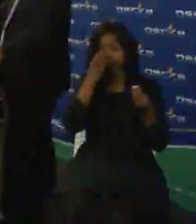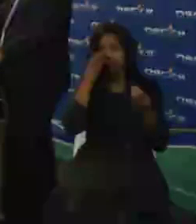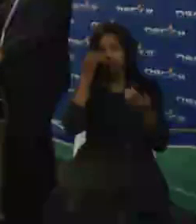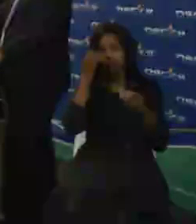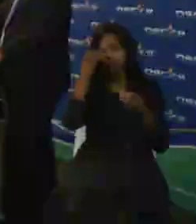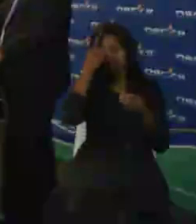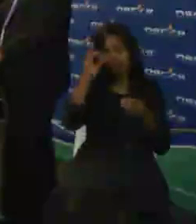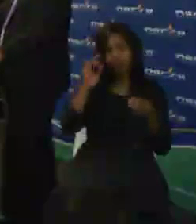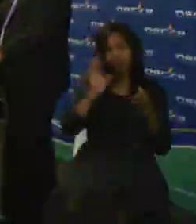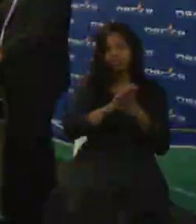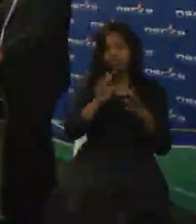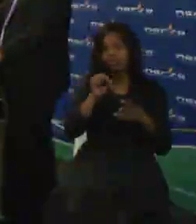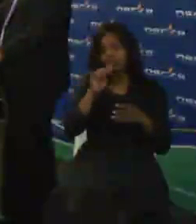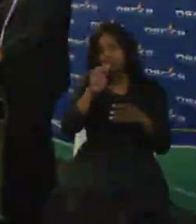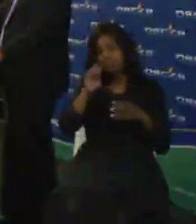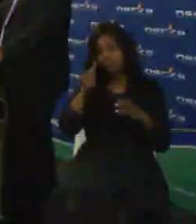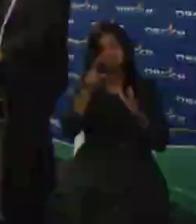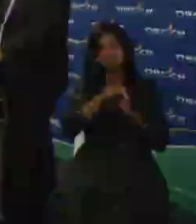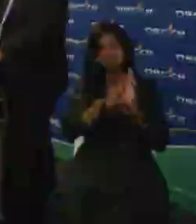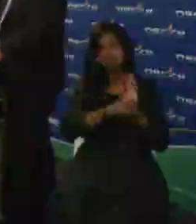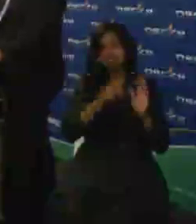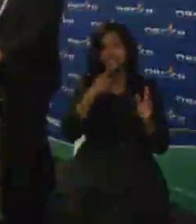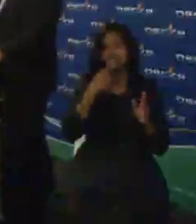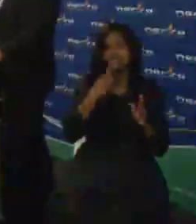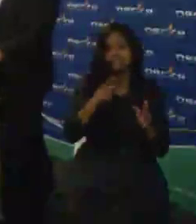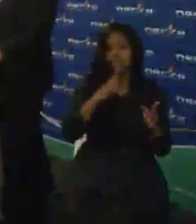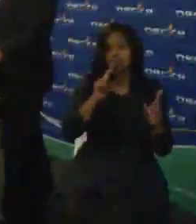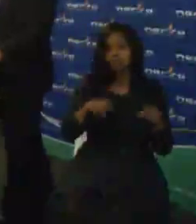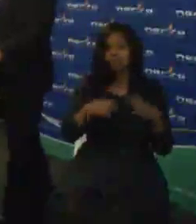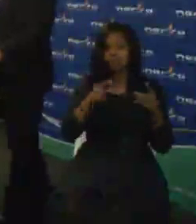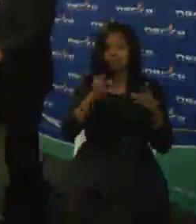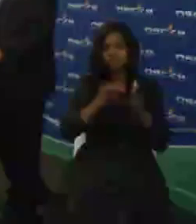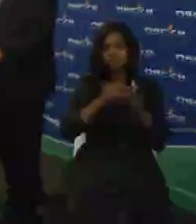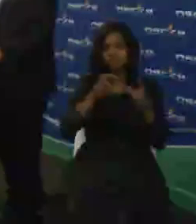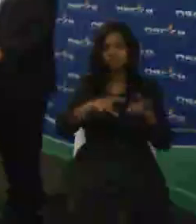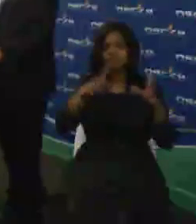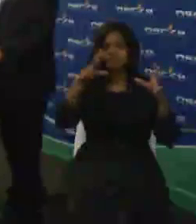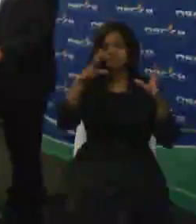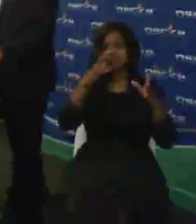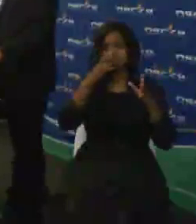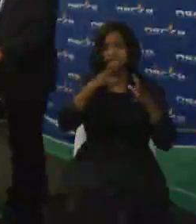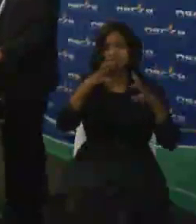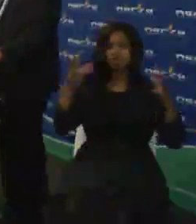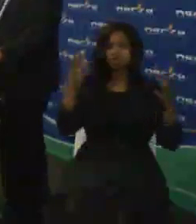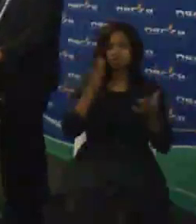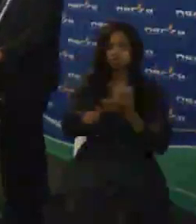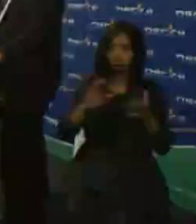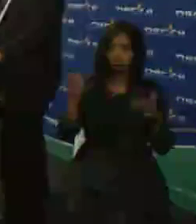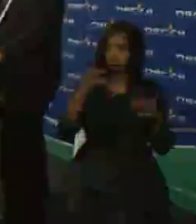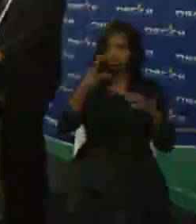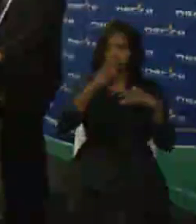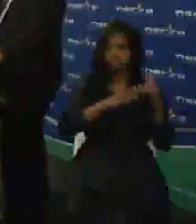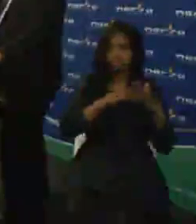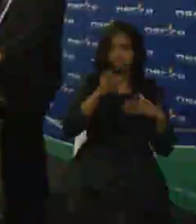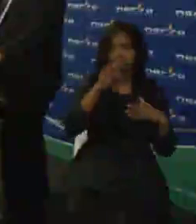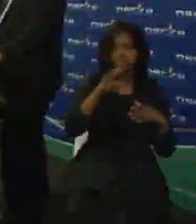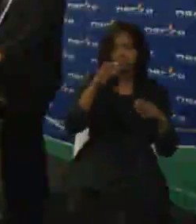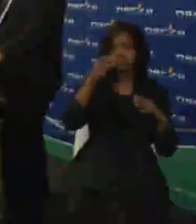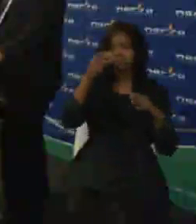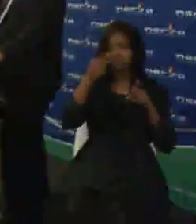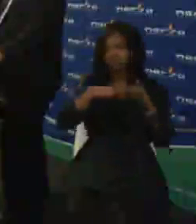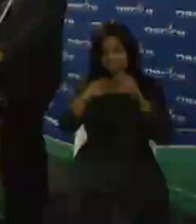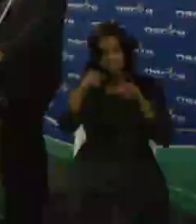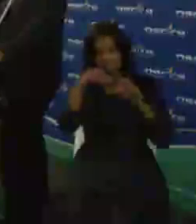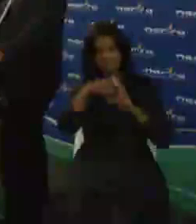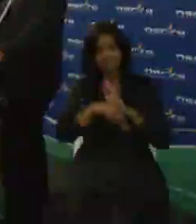saying. We cannot just simply drop off large portion of infrastructure if the sales